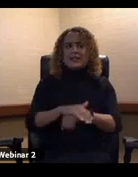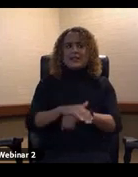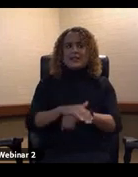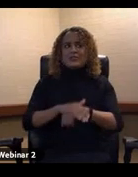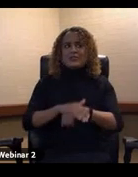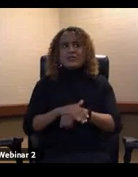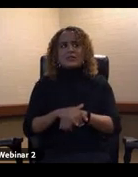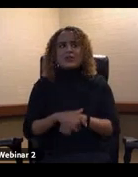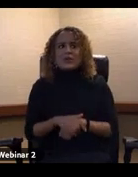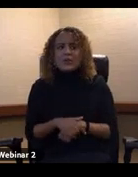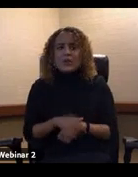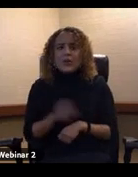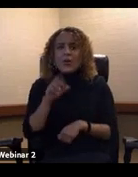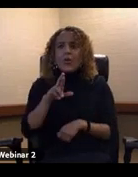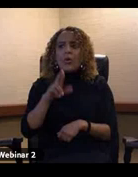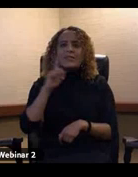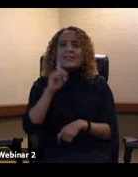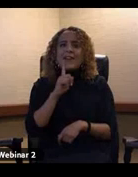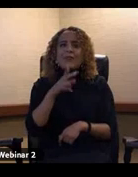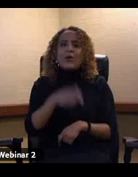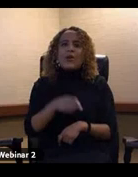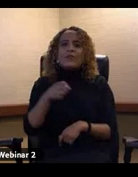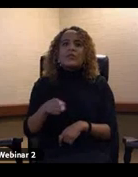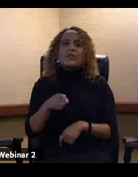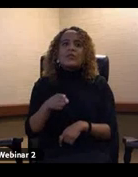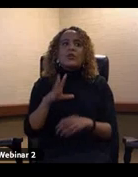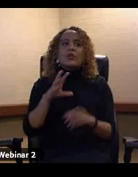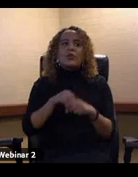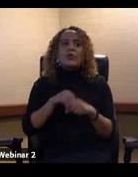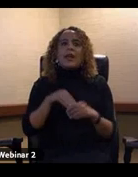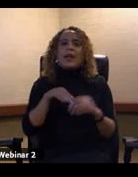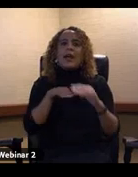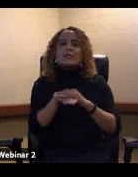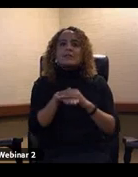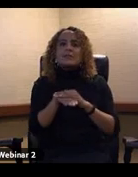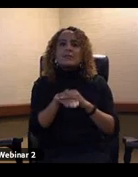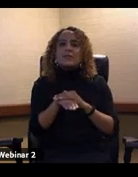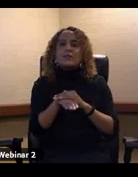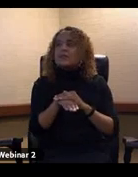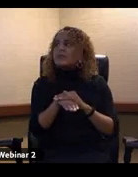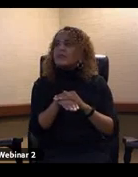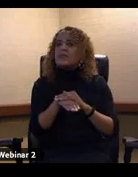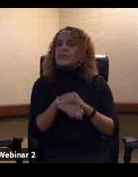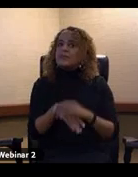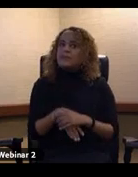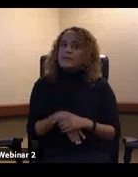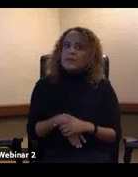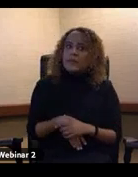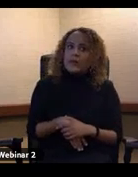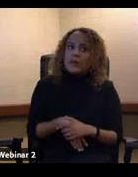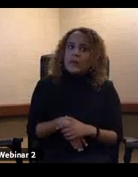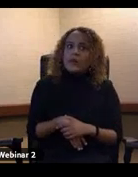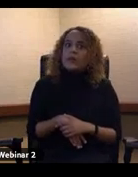English proficiency or who are deaf or hard of hearing, including accessibility for such